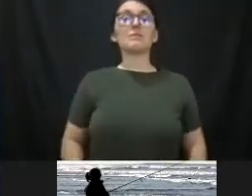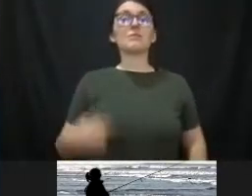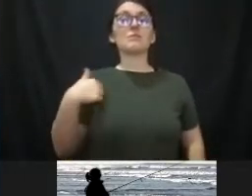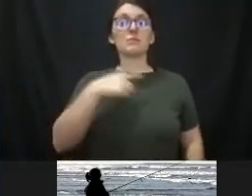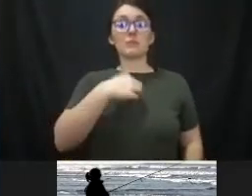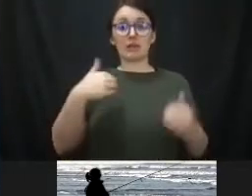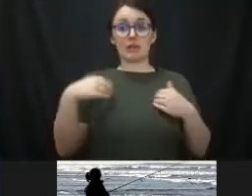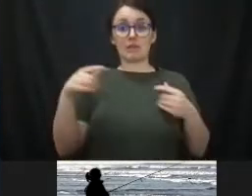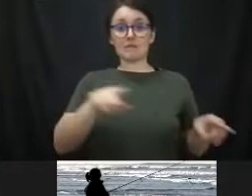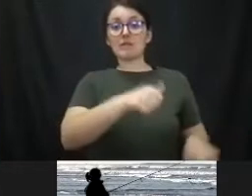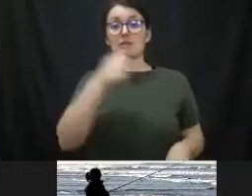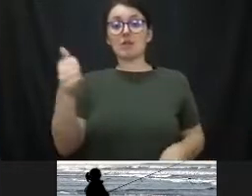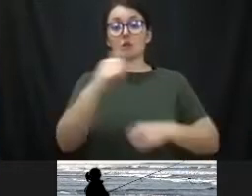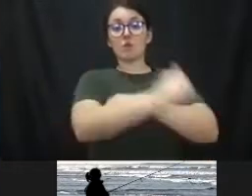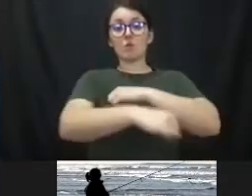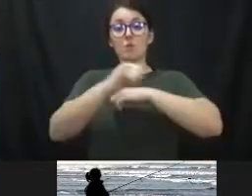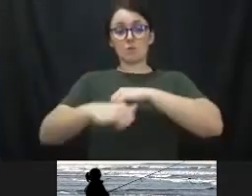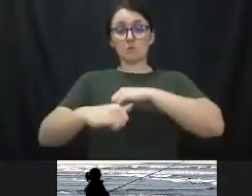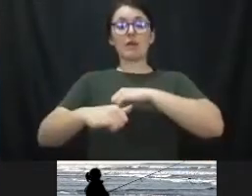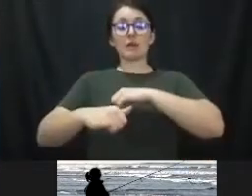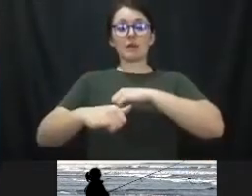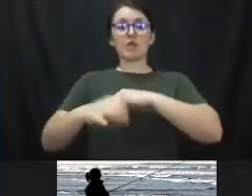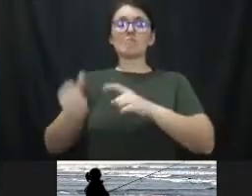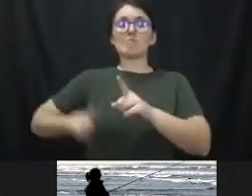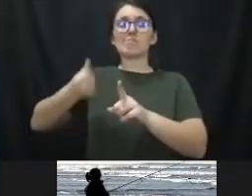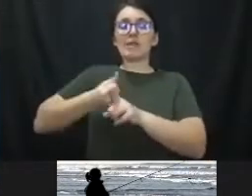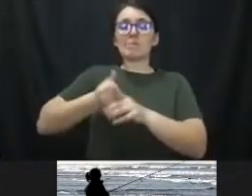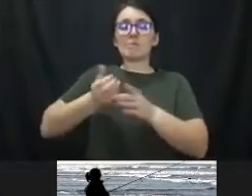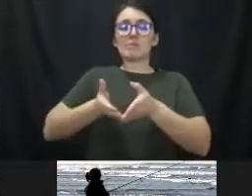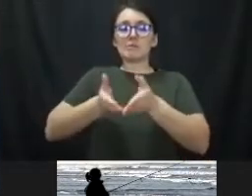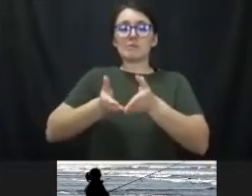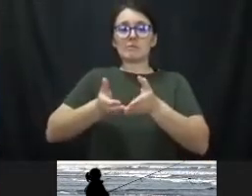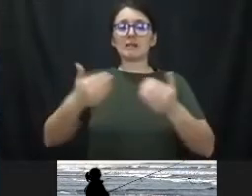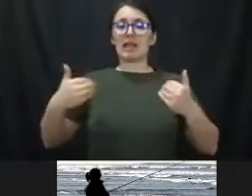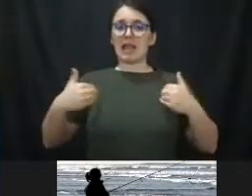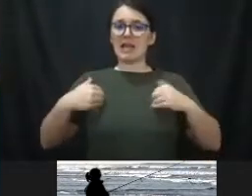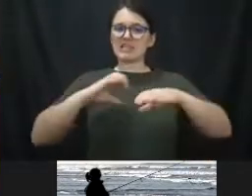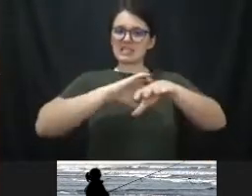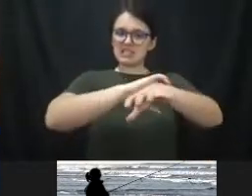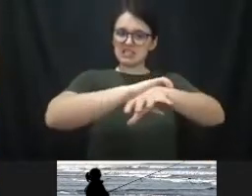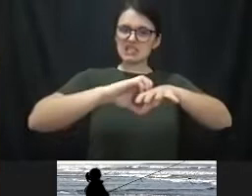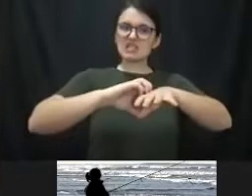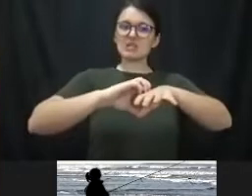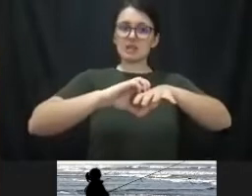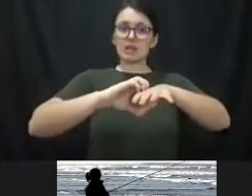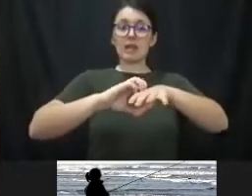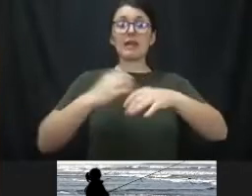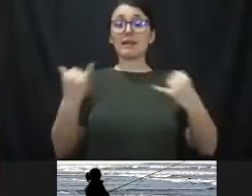Rambolina. She got hit by a boat, and she's got prop cuts. And she's brought her babies